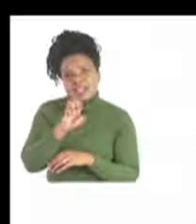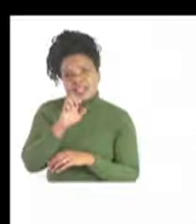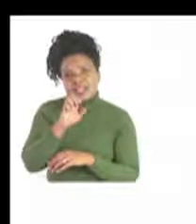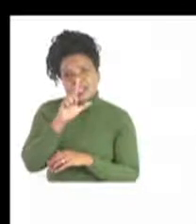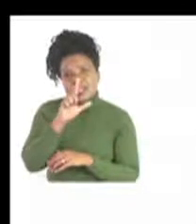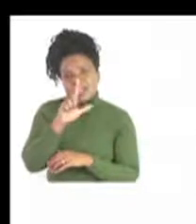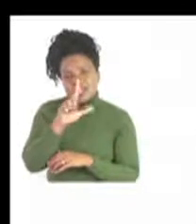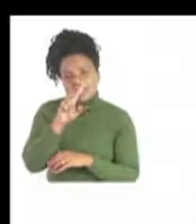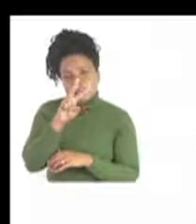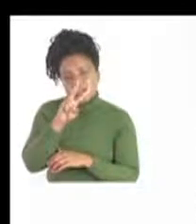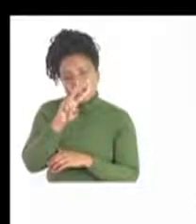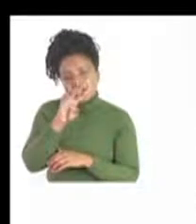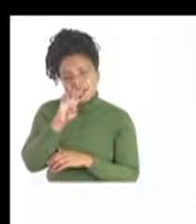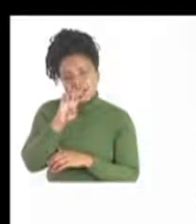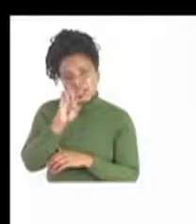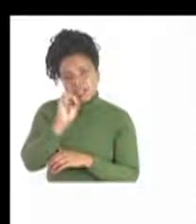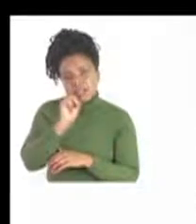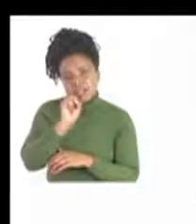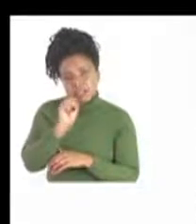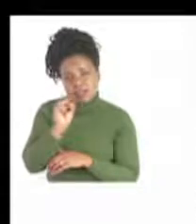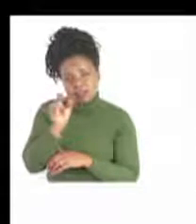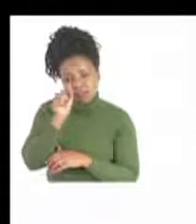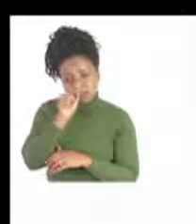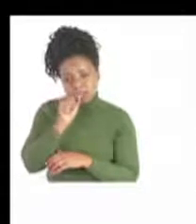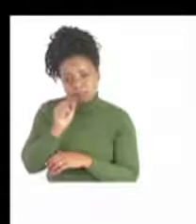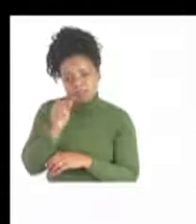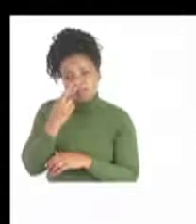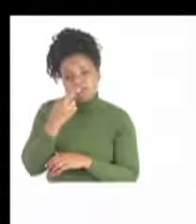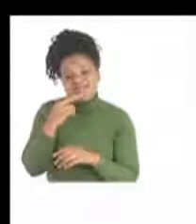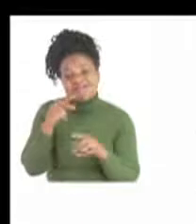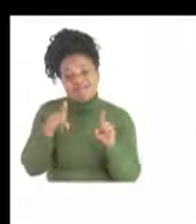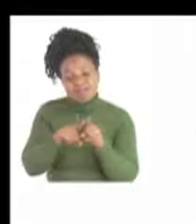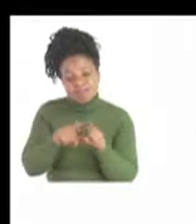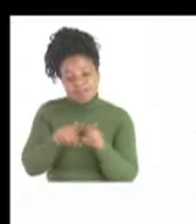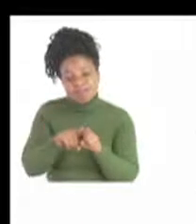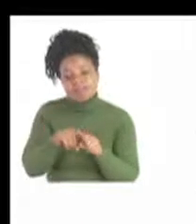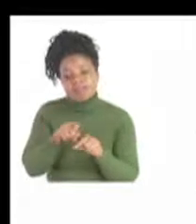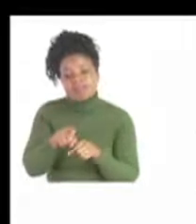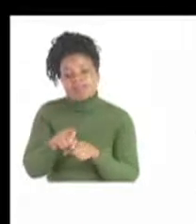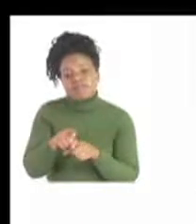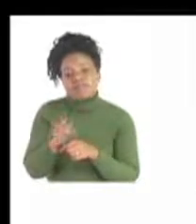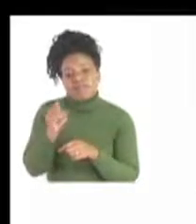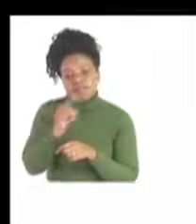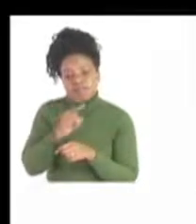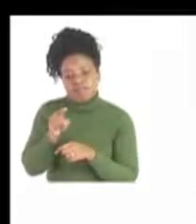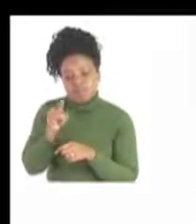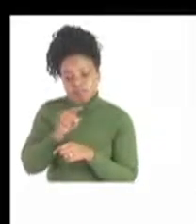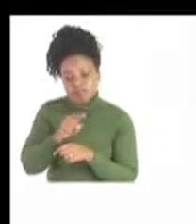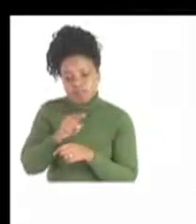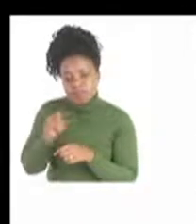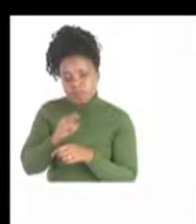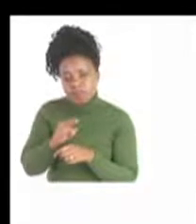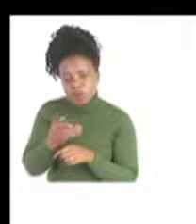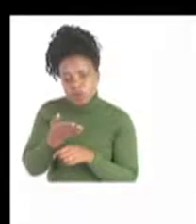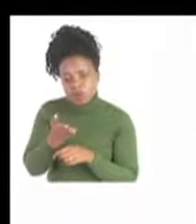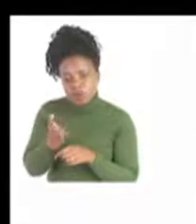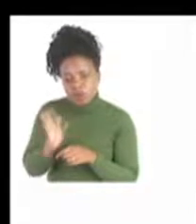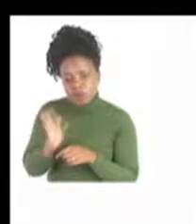sleigh. They were in warm Australia, and the leaves were swaying in a cool night